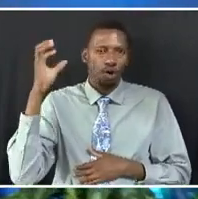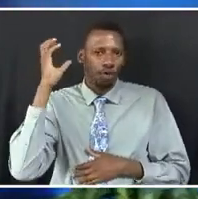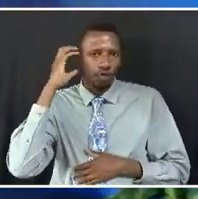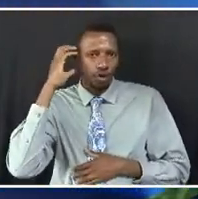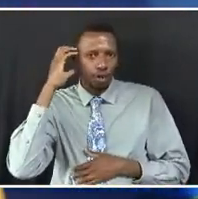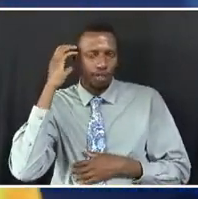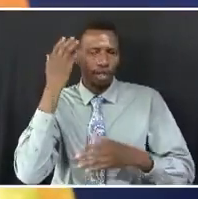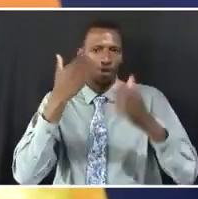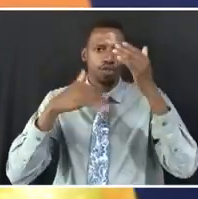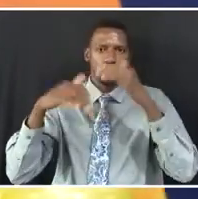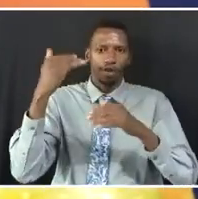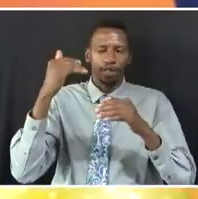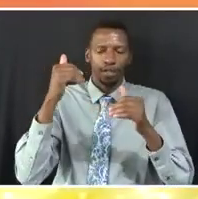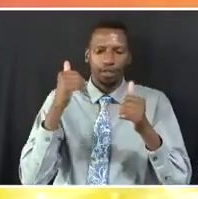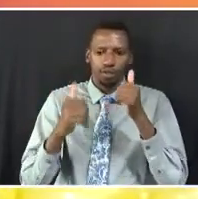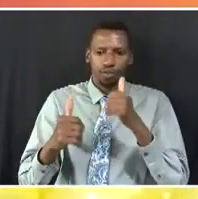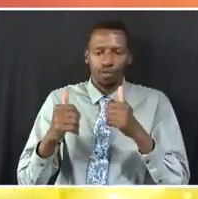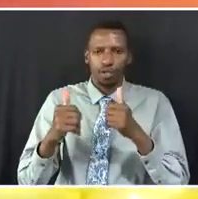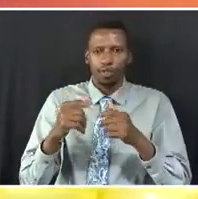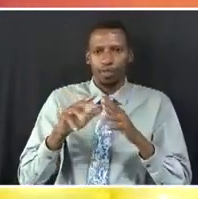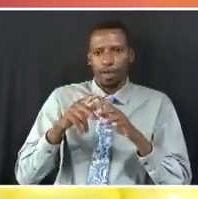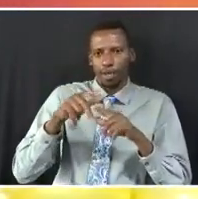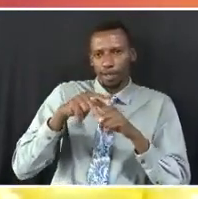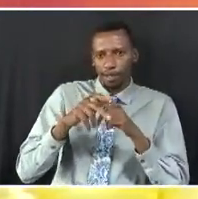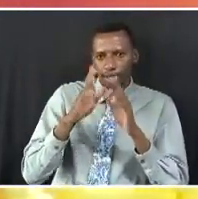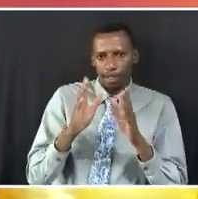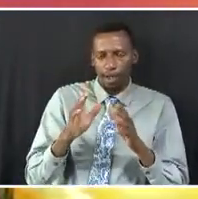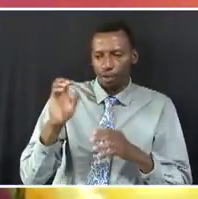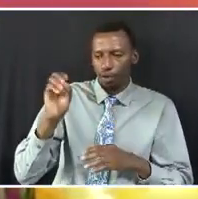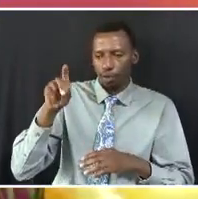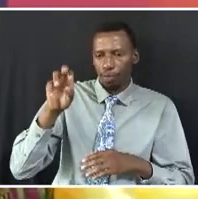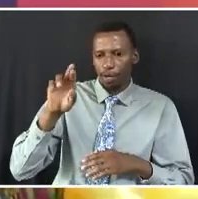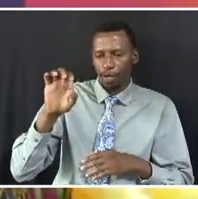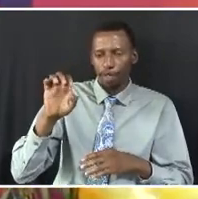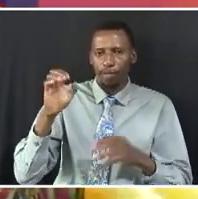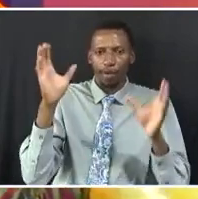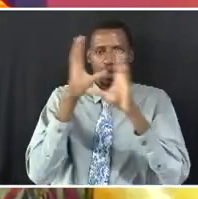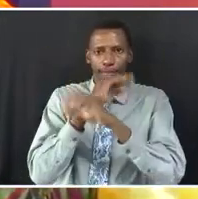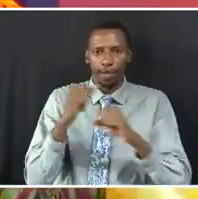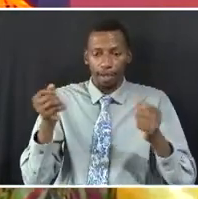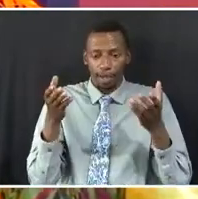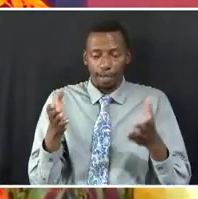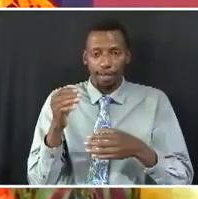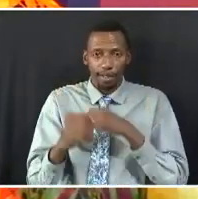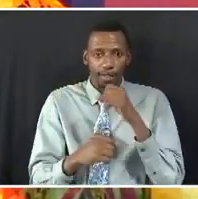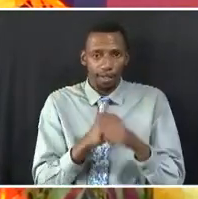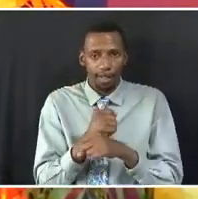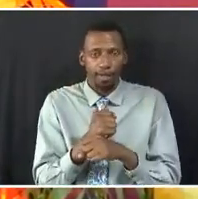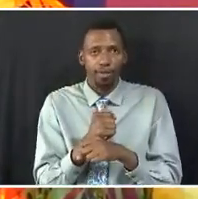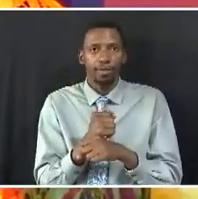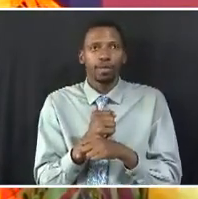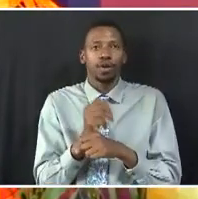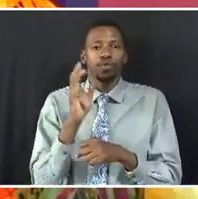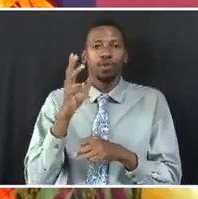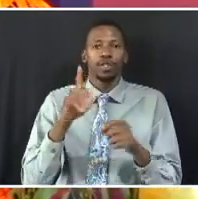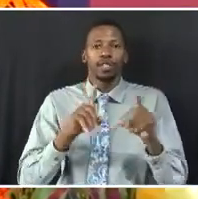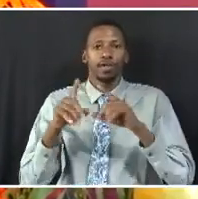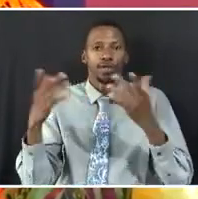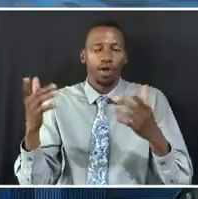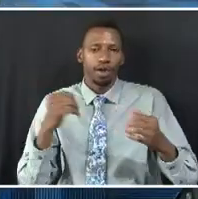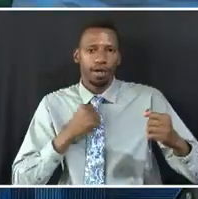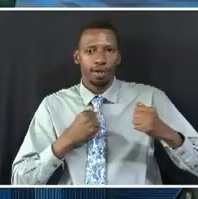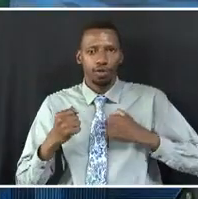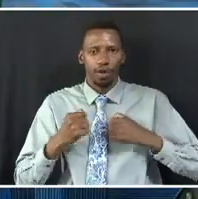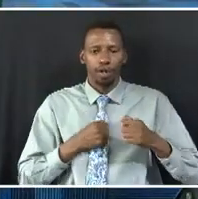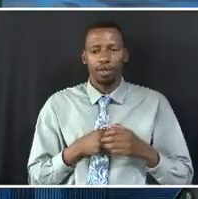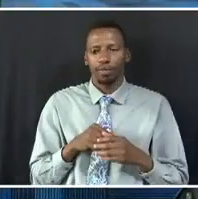president. And we always go out for the annual retreat. This year, 24th of December, up to 31st, we shall be going to Rwanda. And